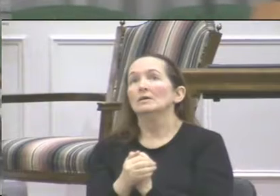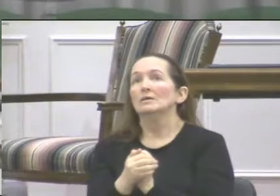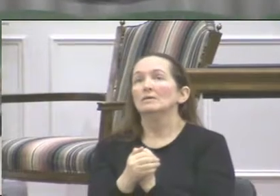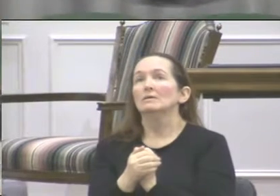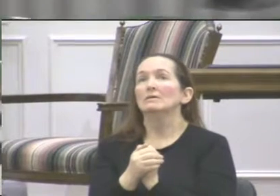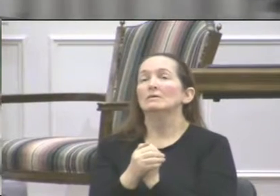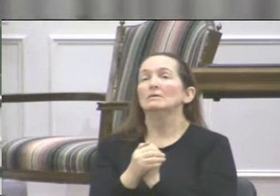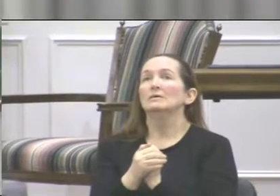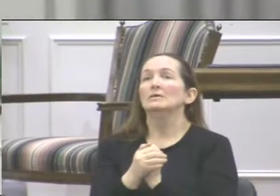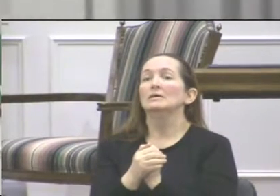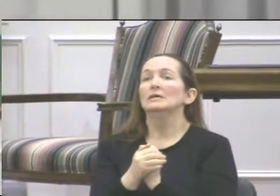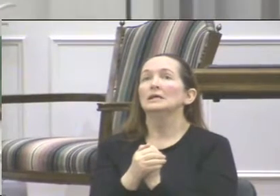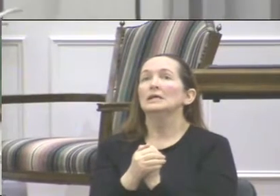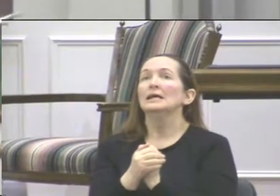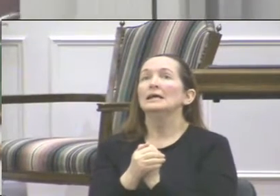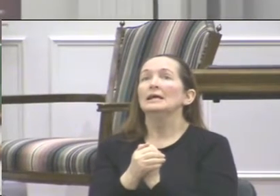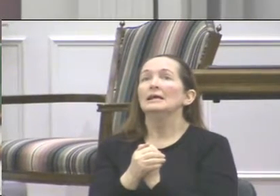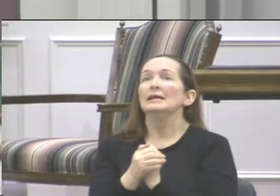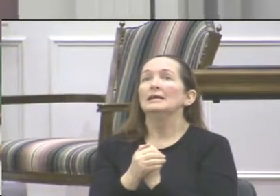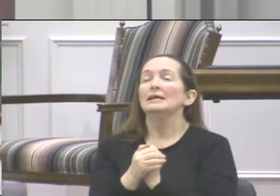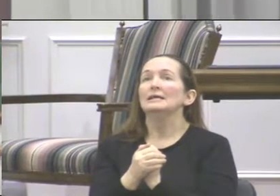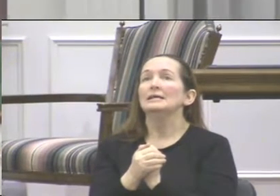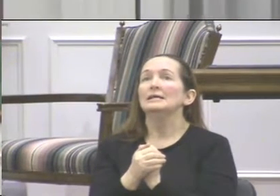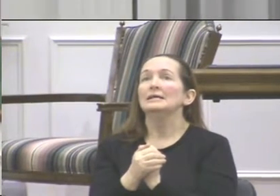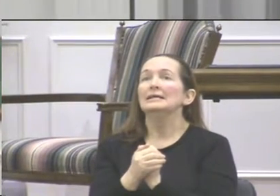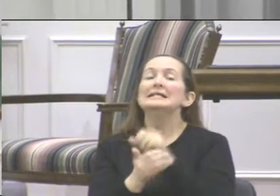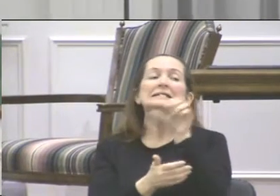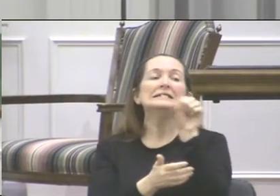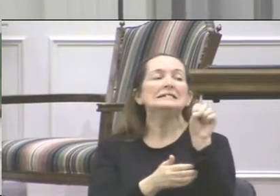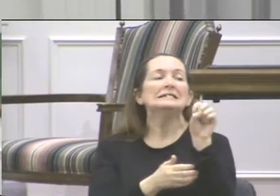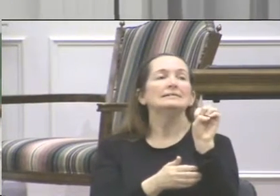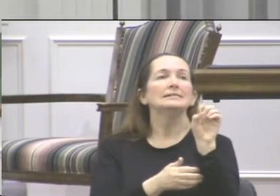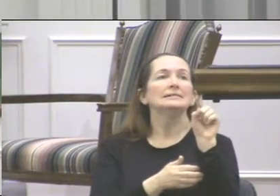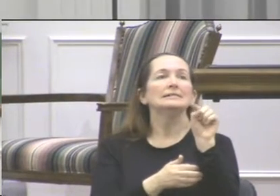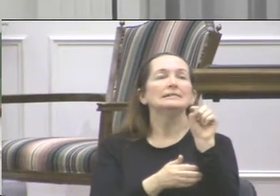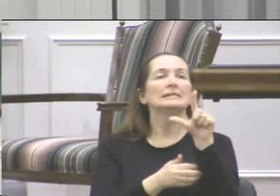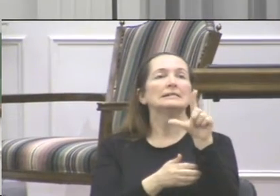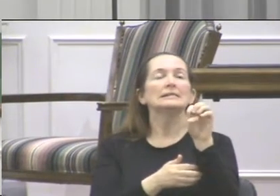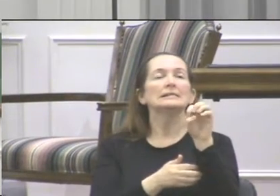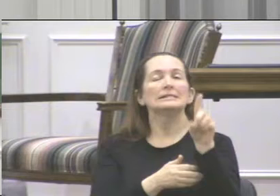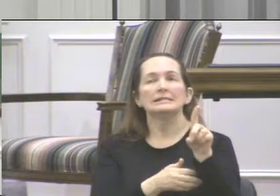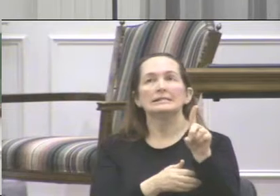down, write this down. He settled.